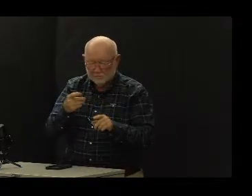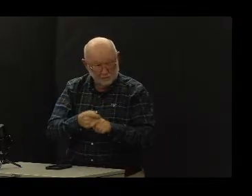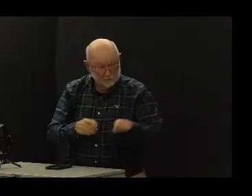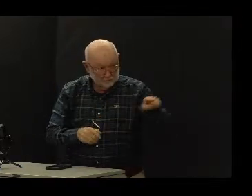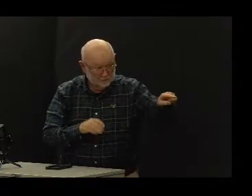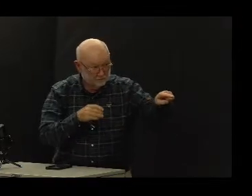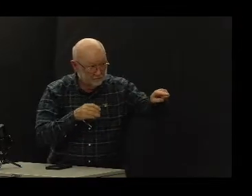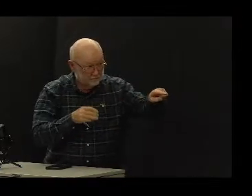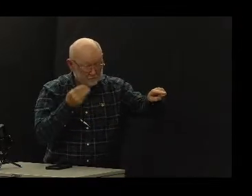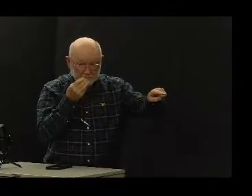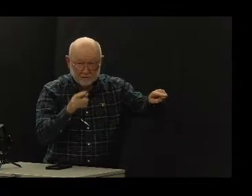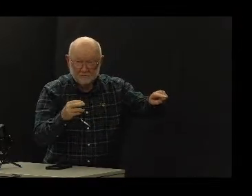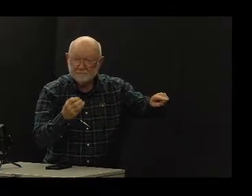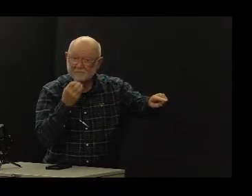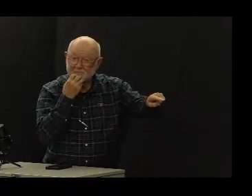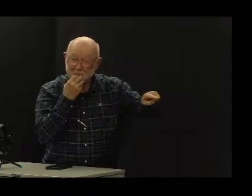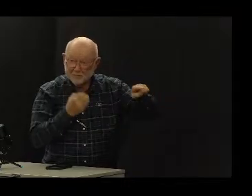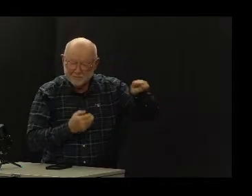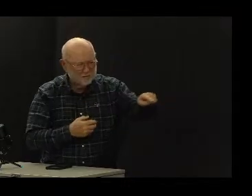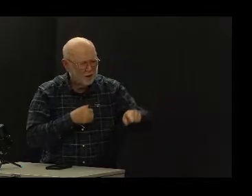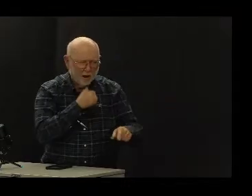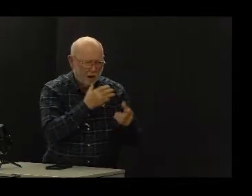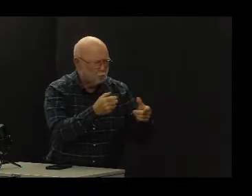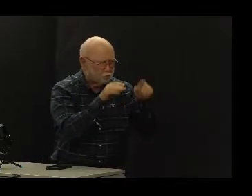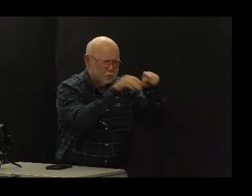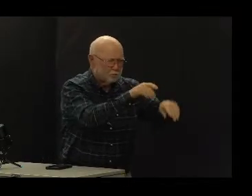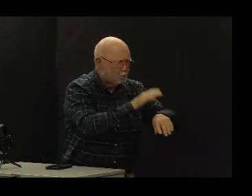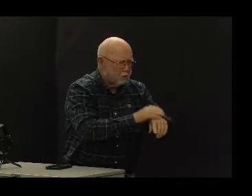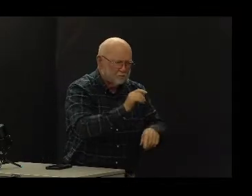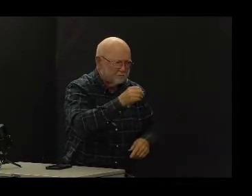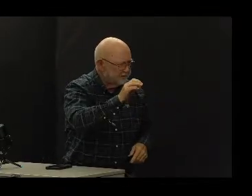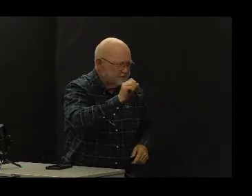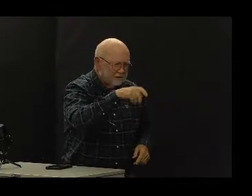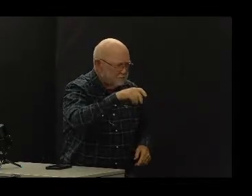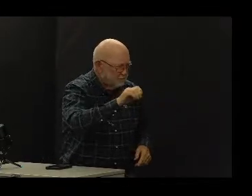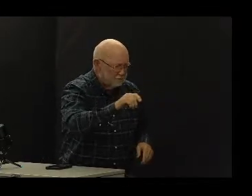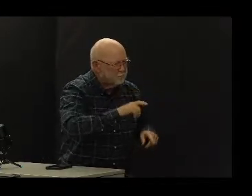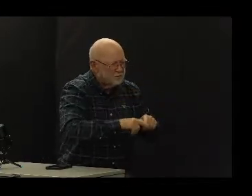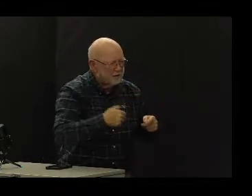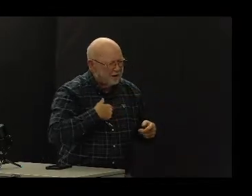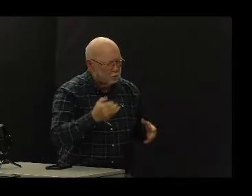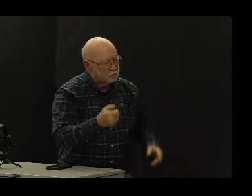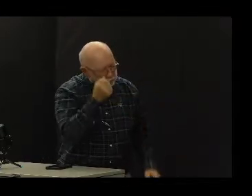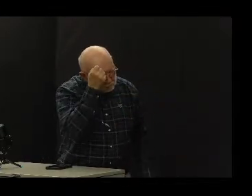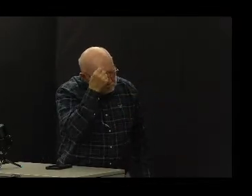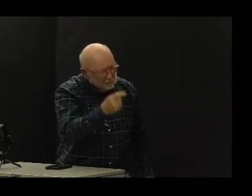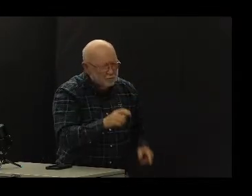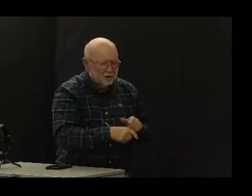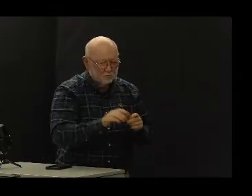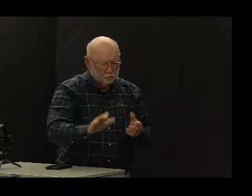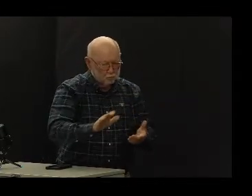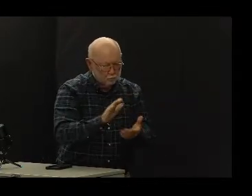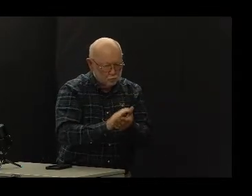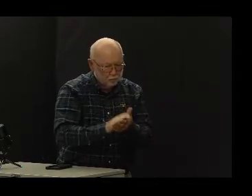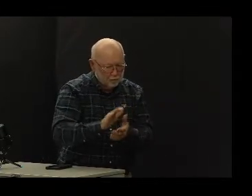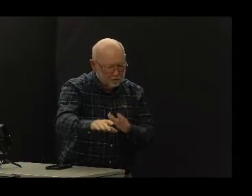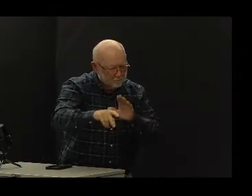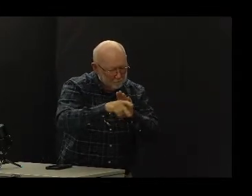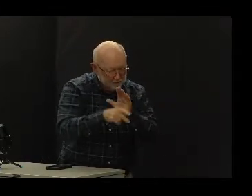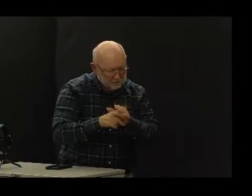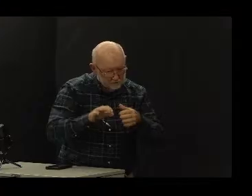head. So I need some clarification from Dr. Petrie. And again, I don't want to put you on the spot here, but I'm just trying